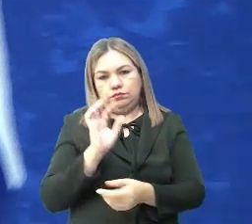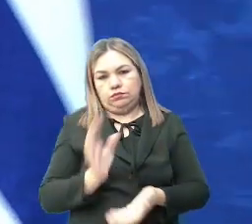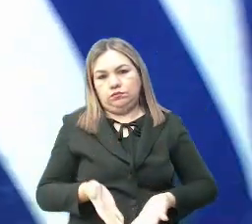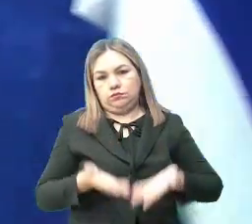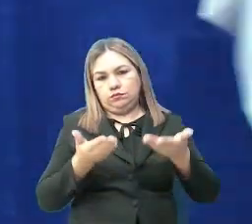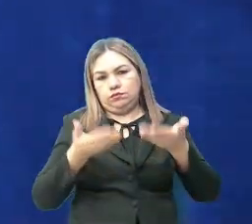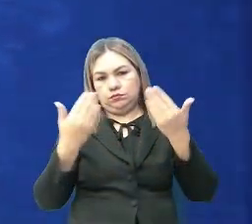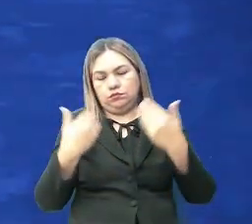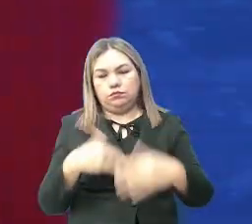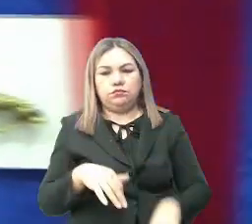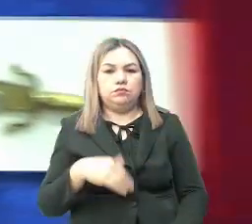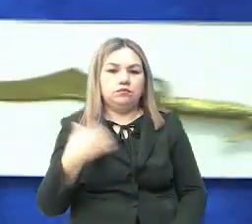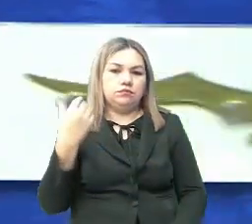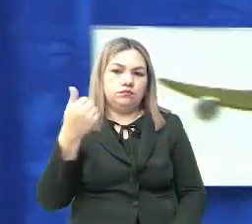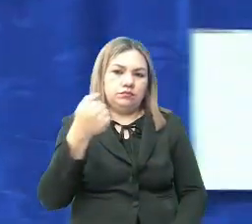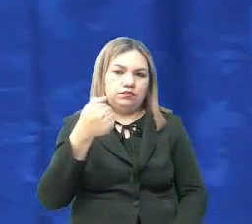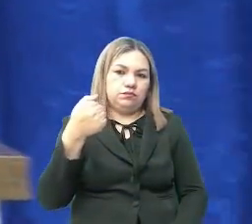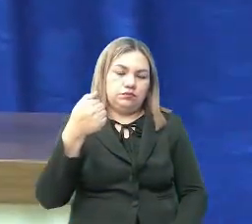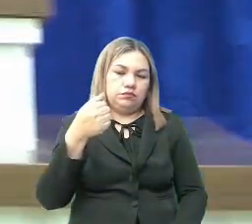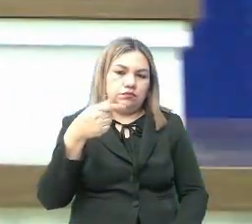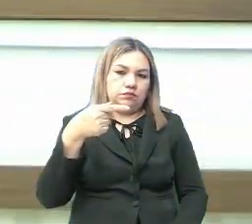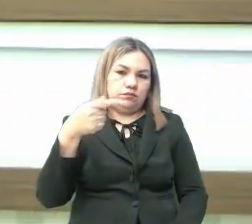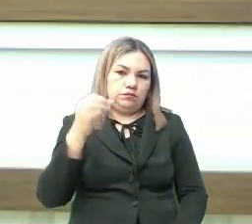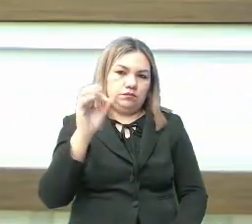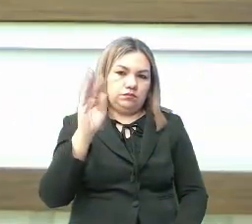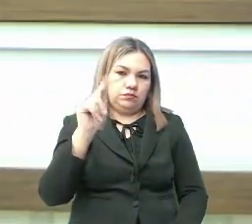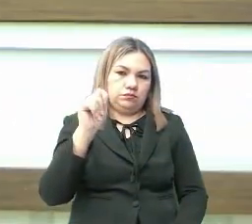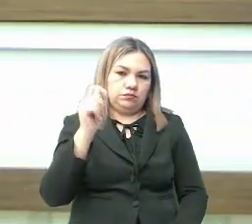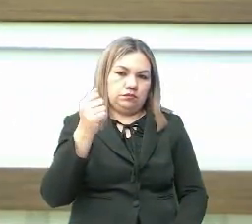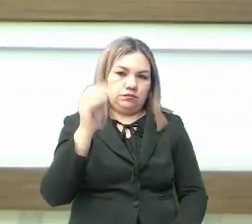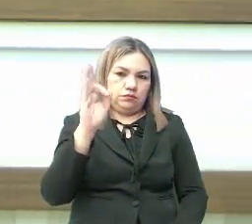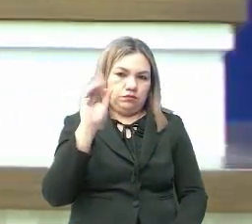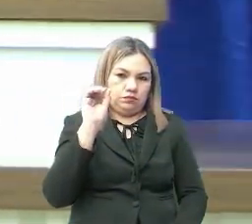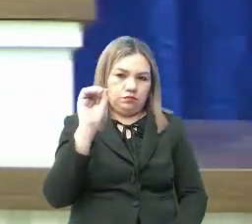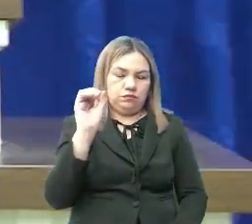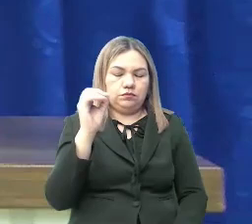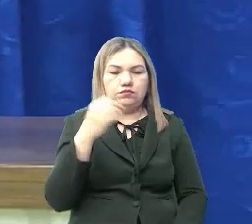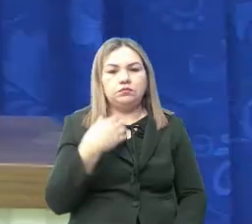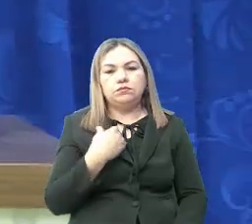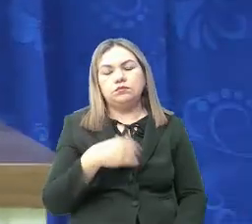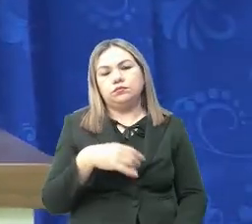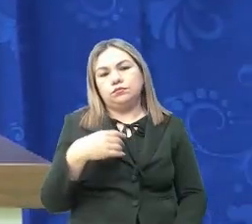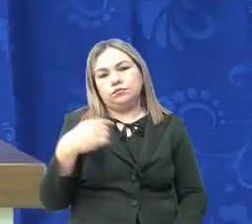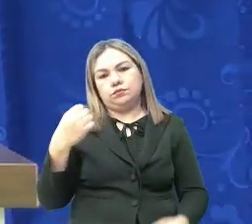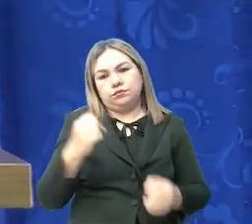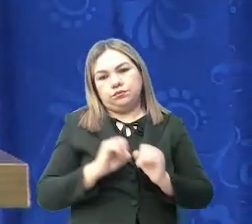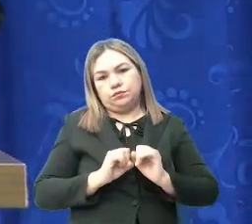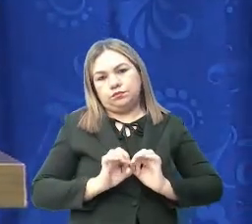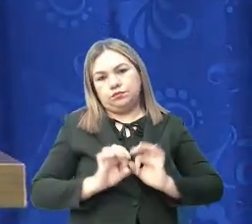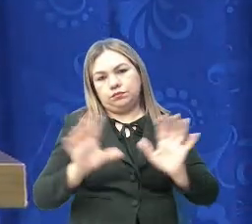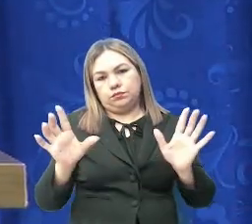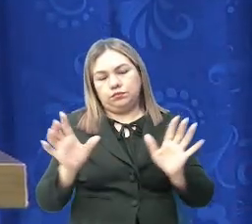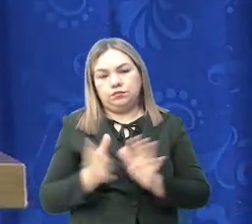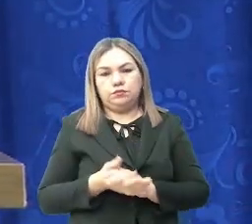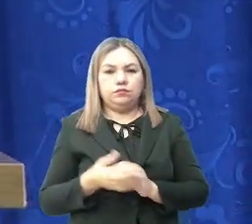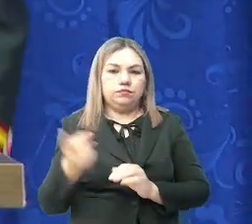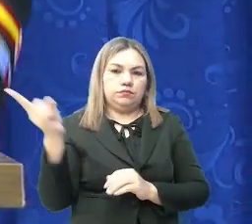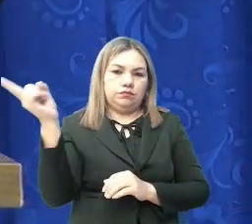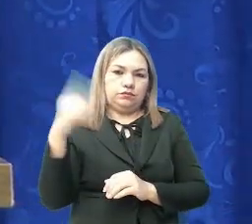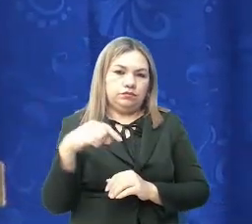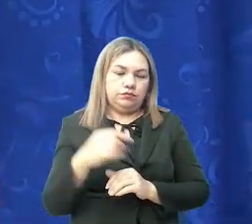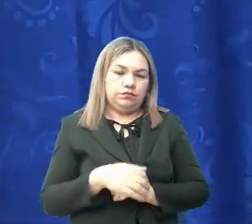progressing to his name. So people set this person